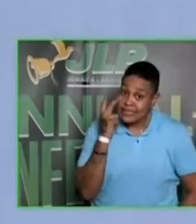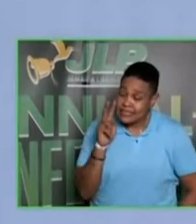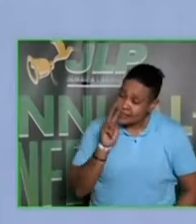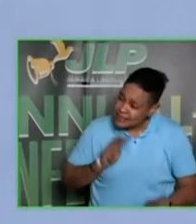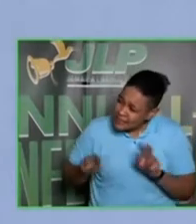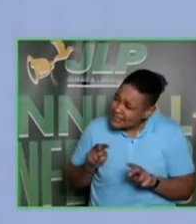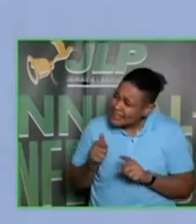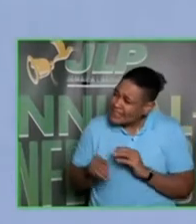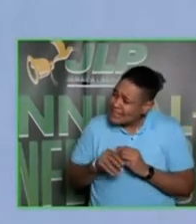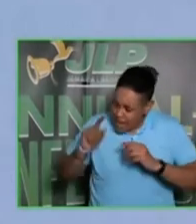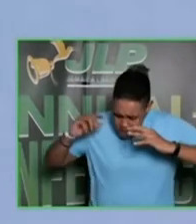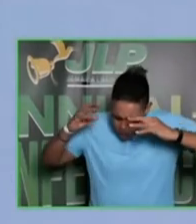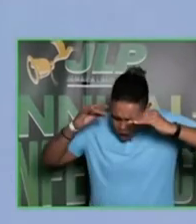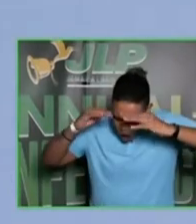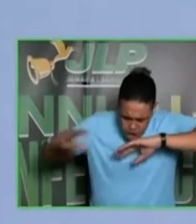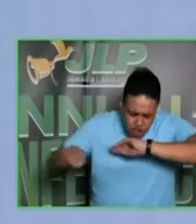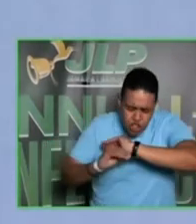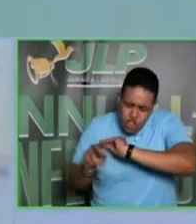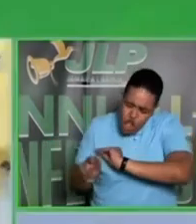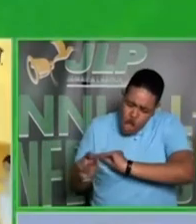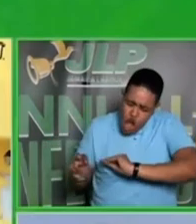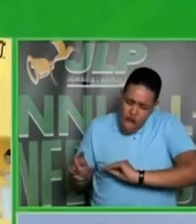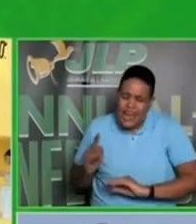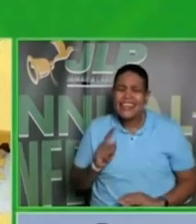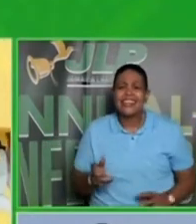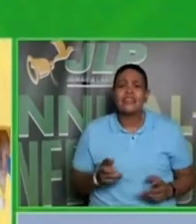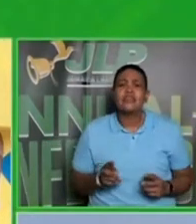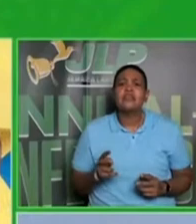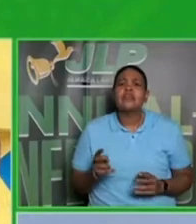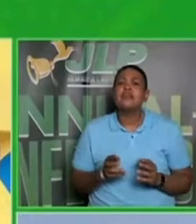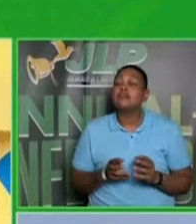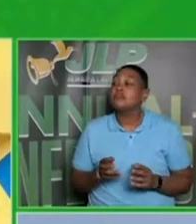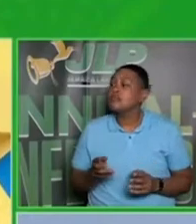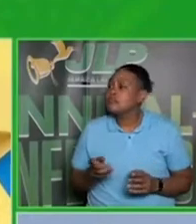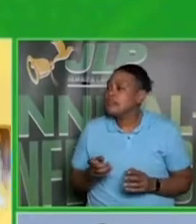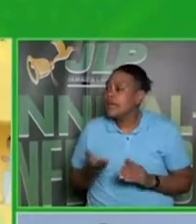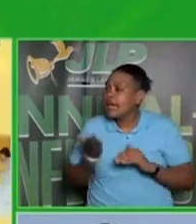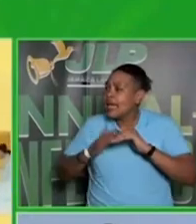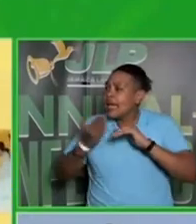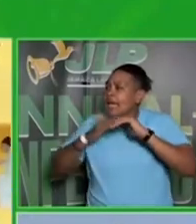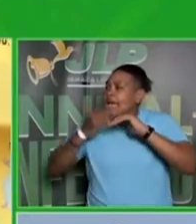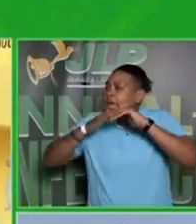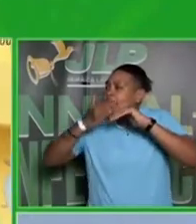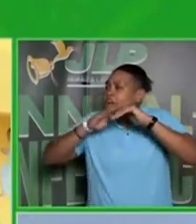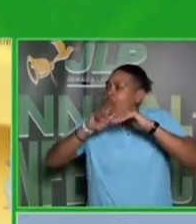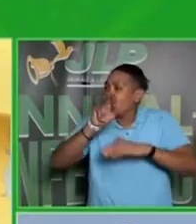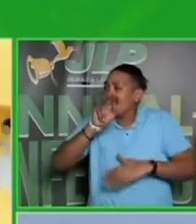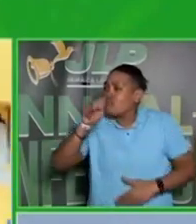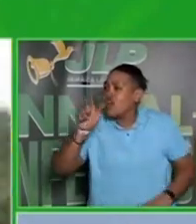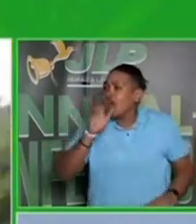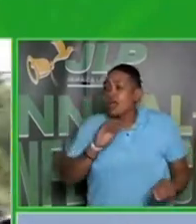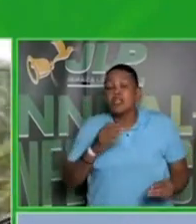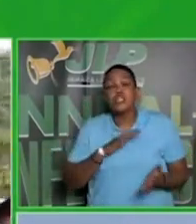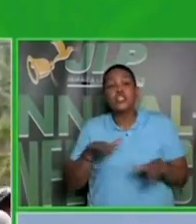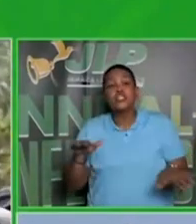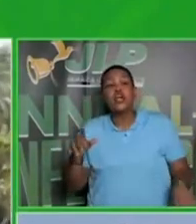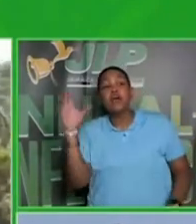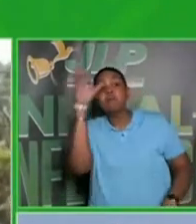a concerning increase in the rate of non-attendance at